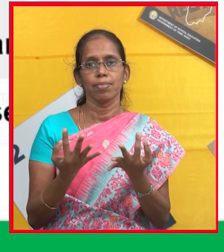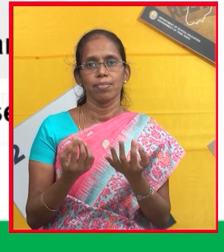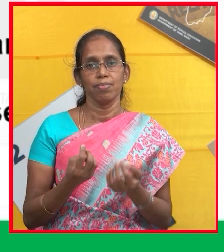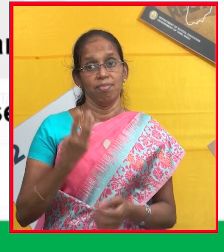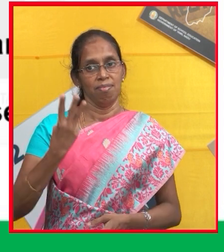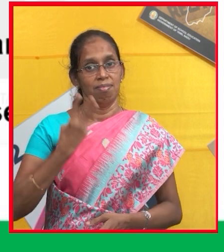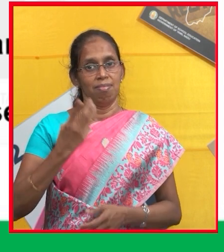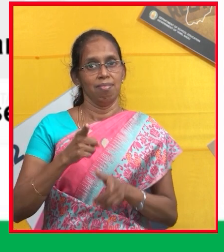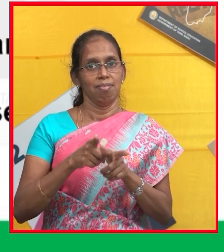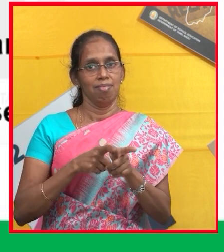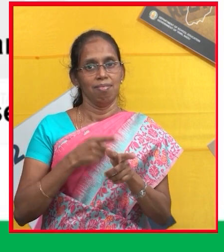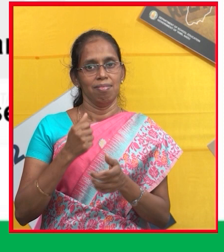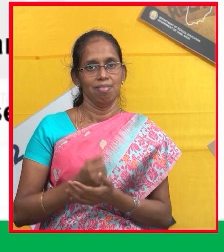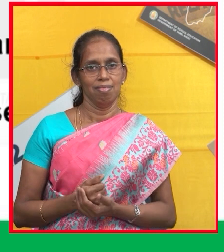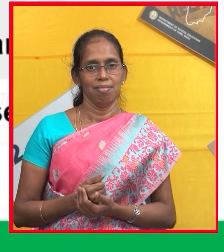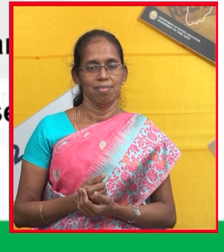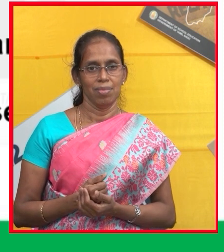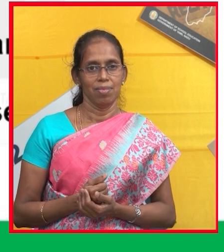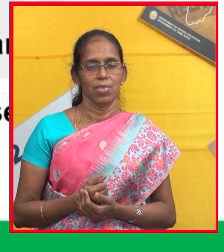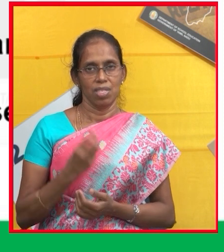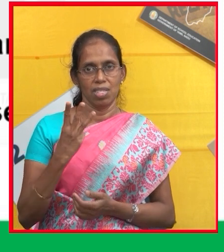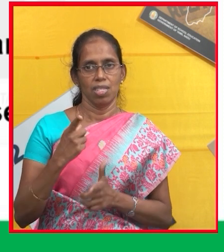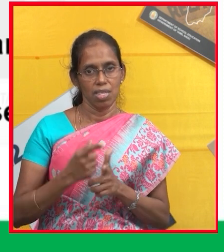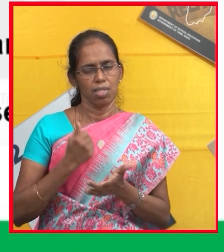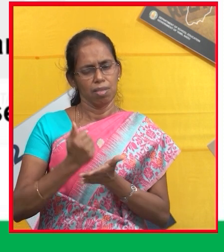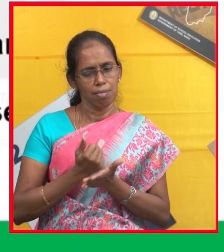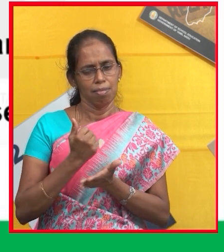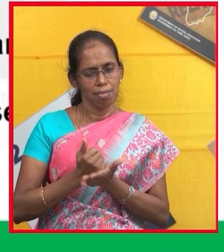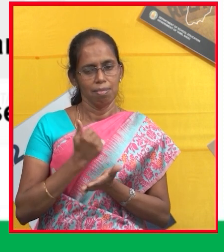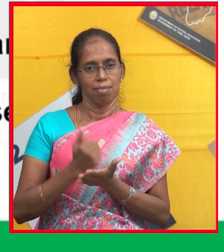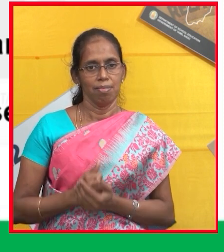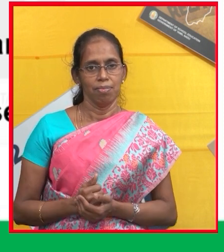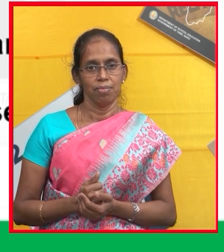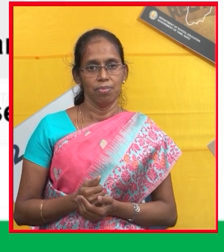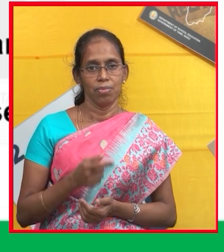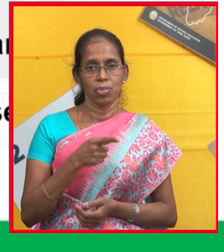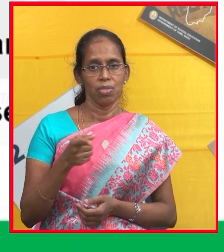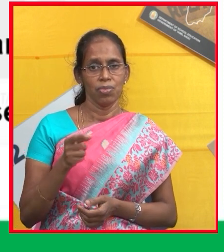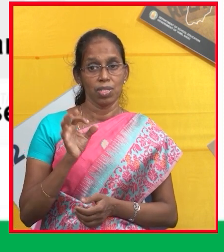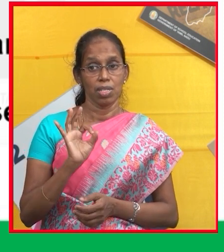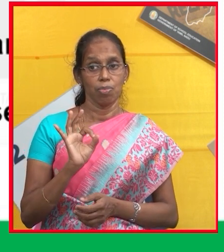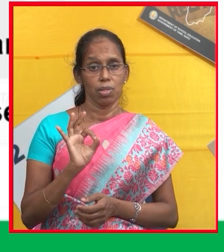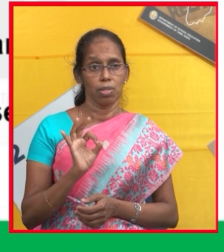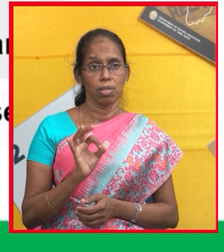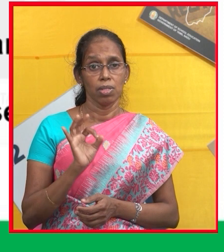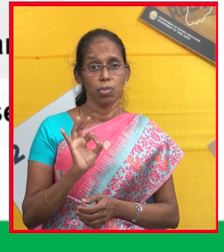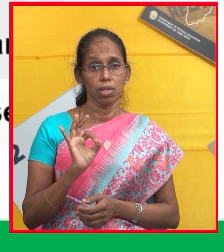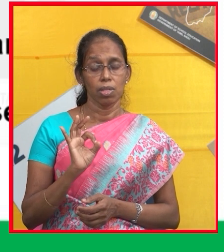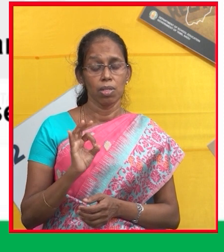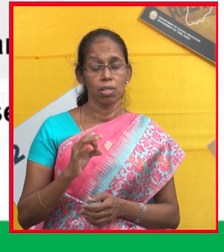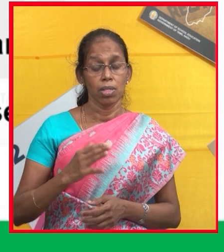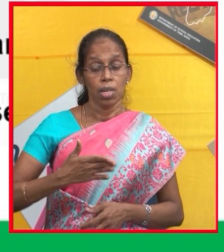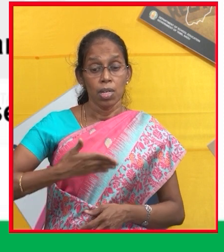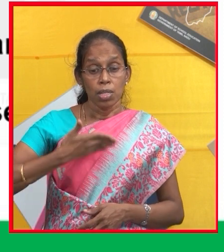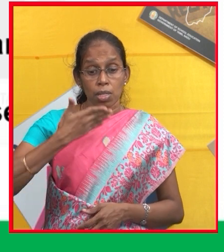prepare for the voyage? Absolutely, it was 3 years. Which skill was considered important in the selection